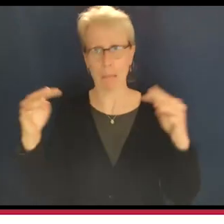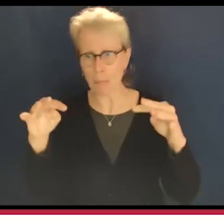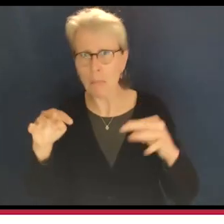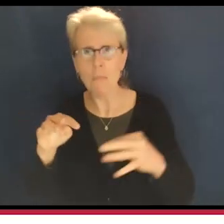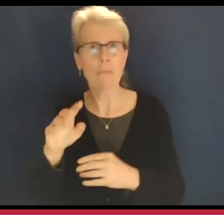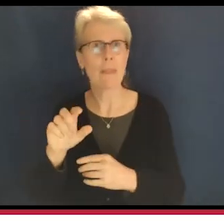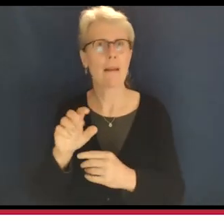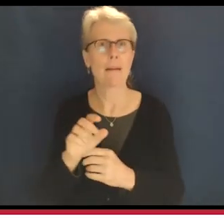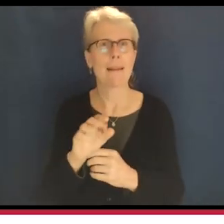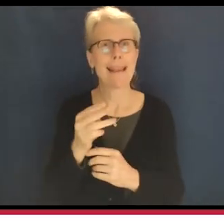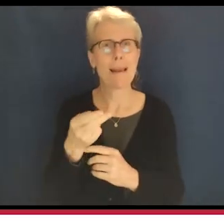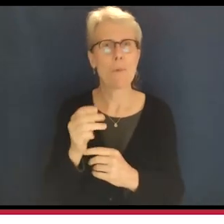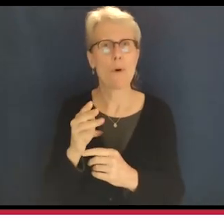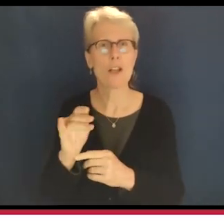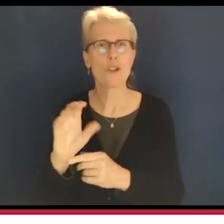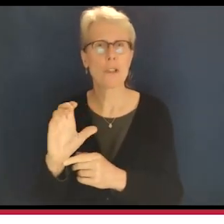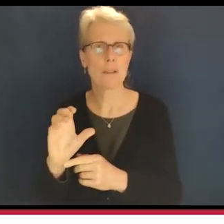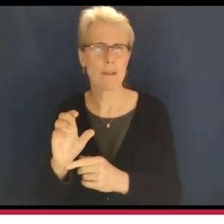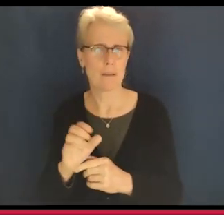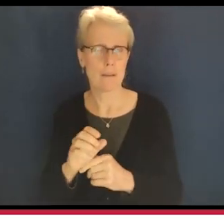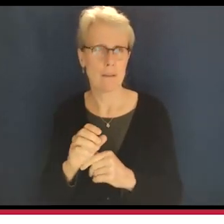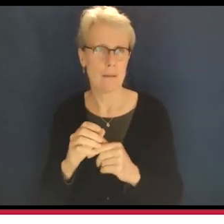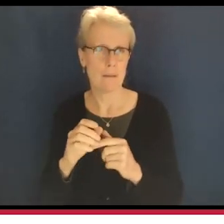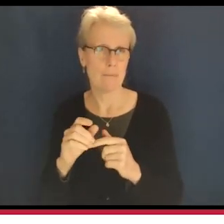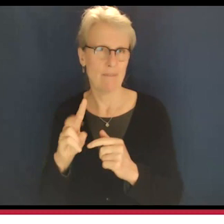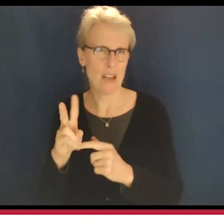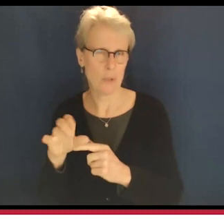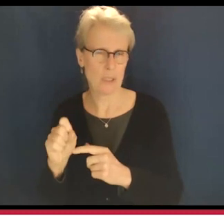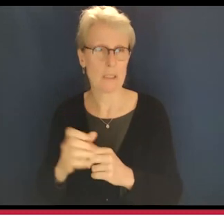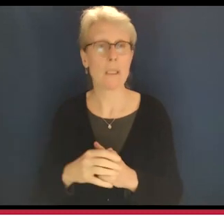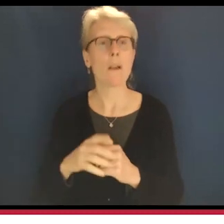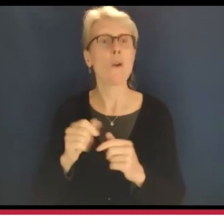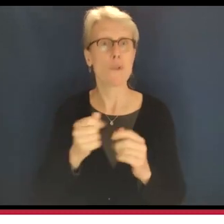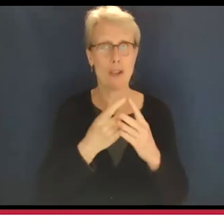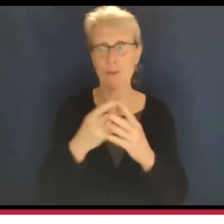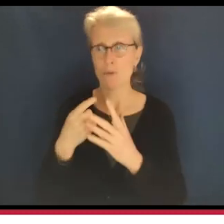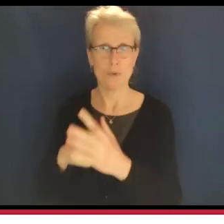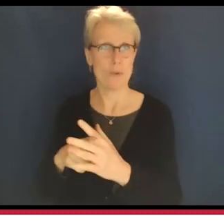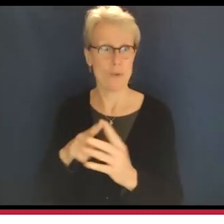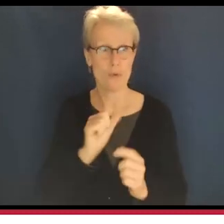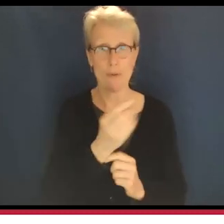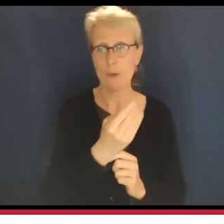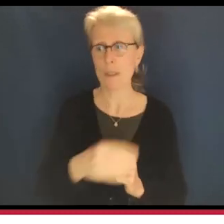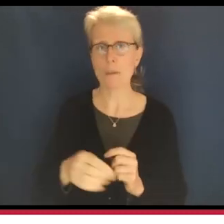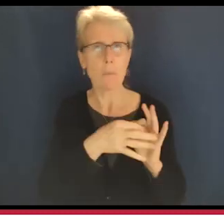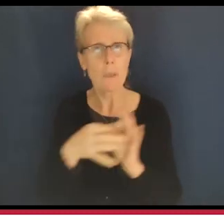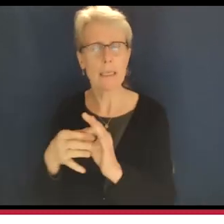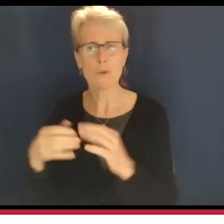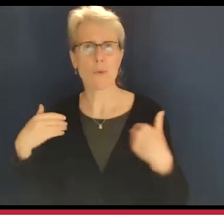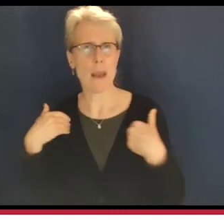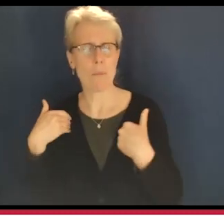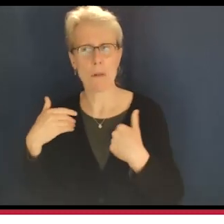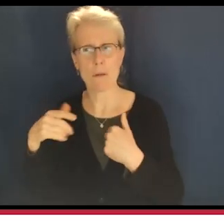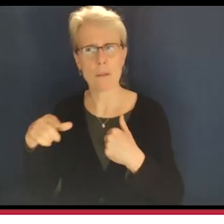And talk about sort of the timeline of what we've learned about those viruses in wild animals and how that's related to our preparedness for